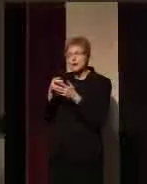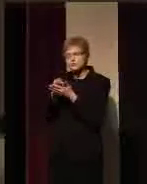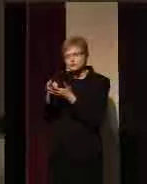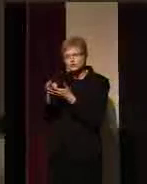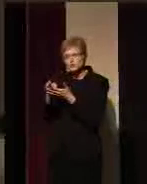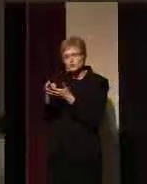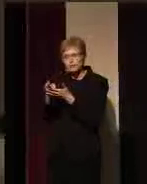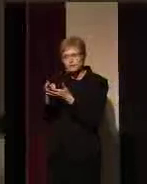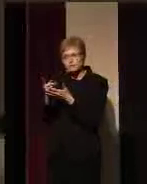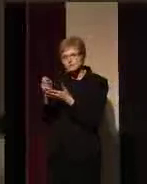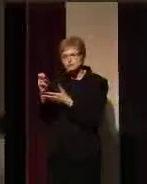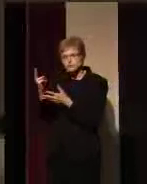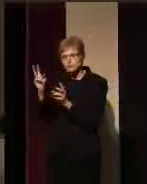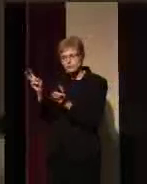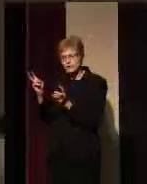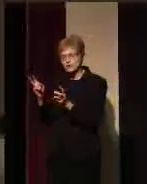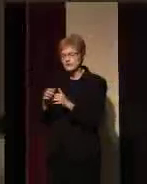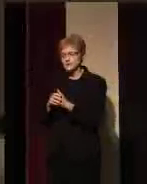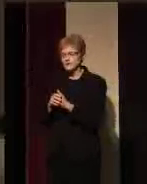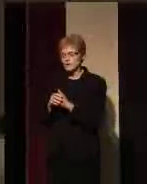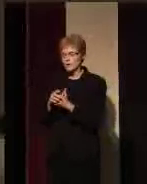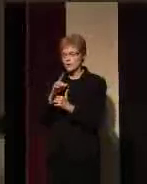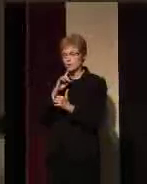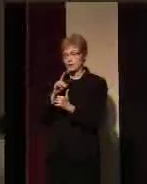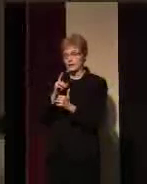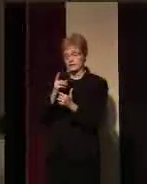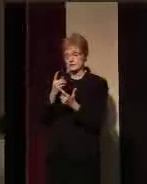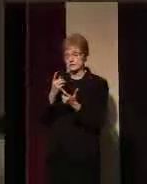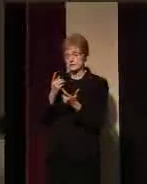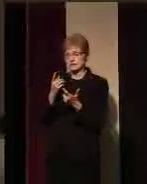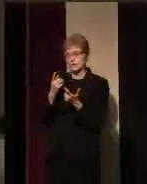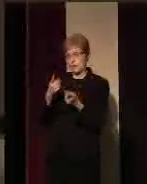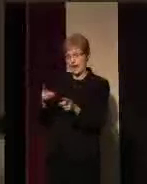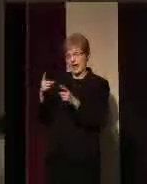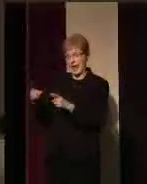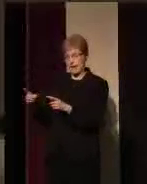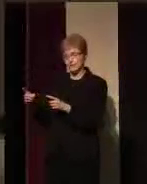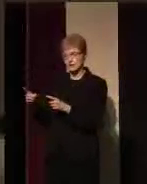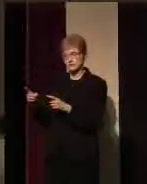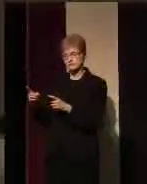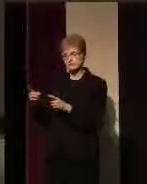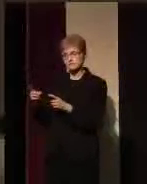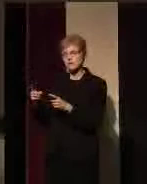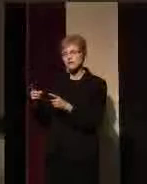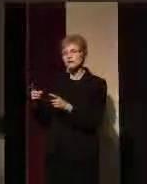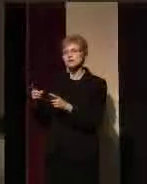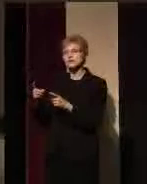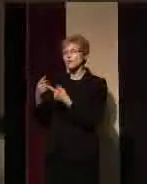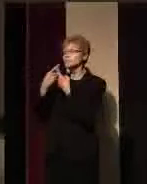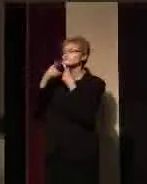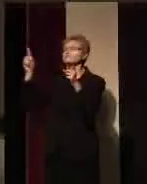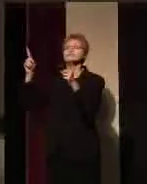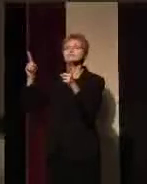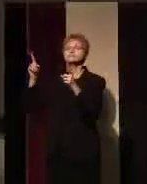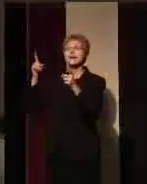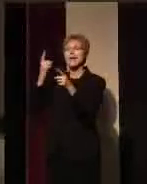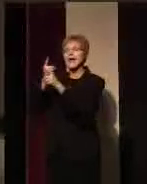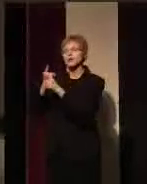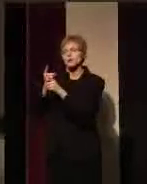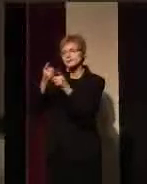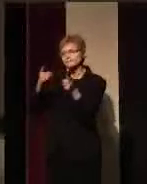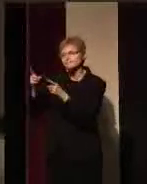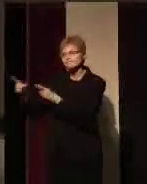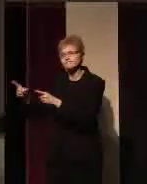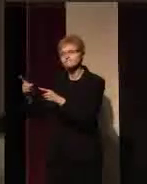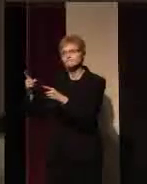events they're very rarely described accurately. Because I could tell you right now,